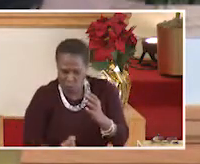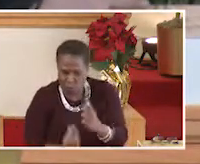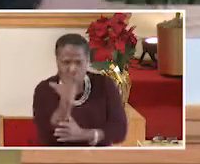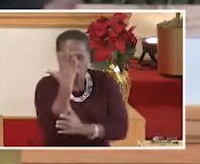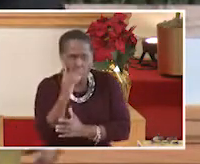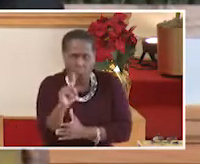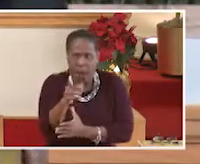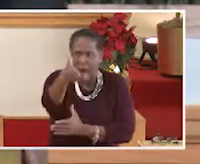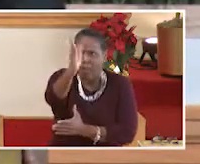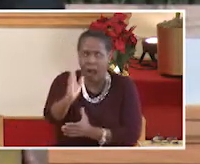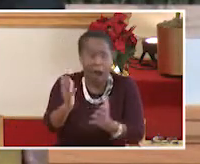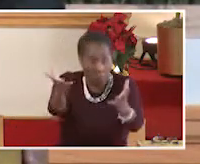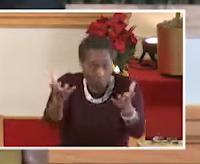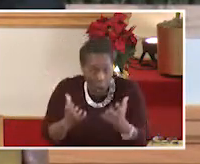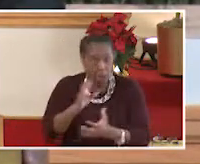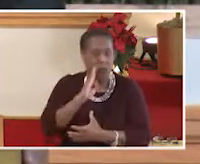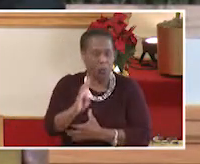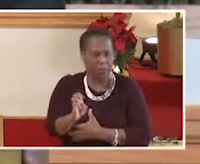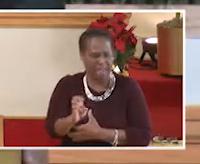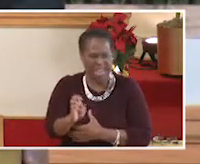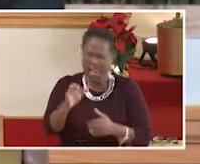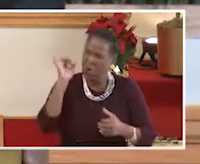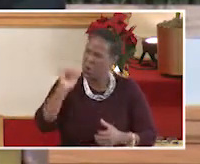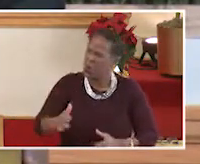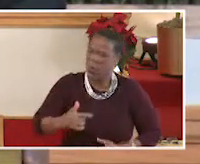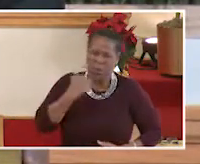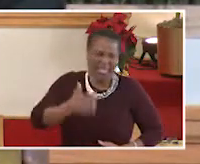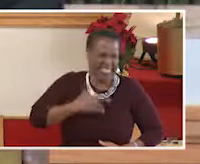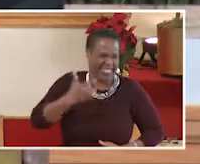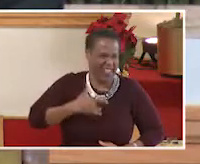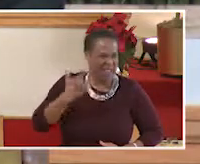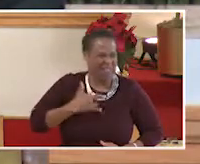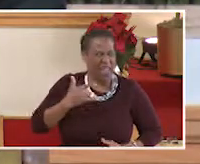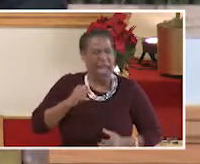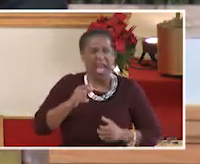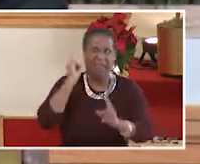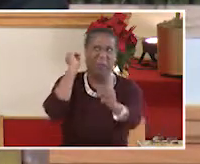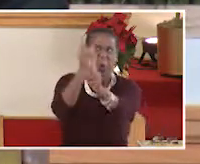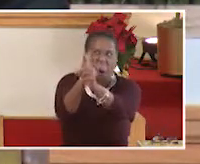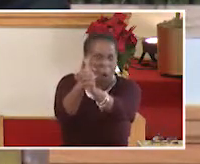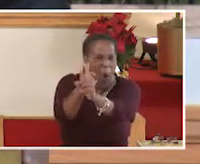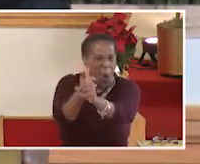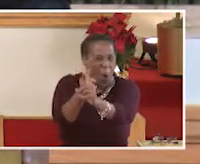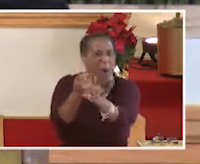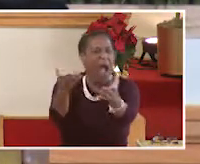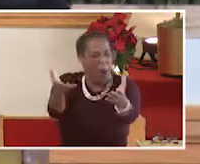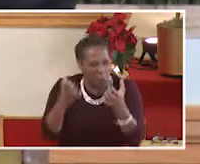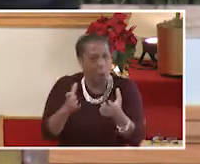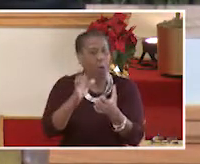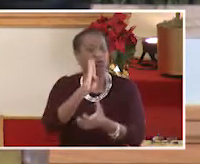the writer in the book says, I shall come forward like pure gold.